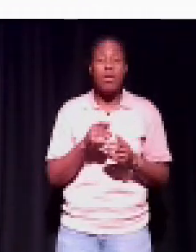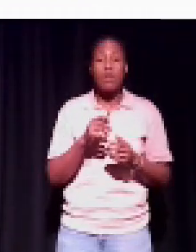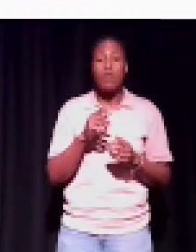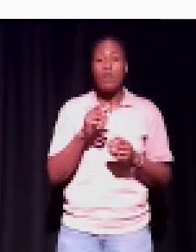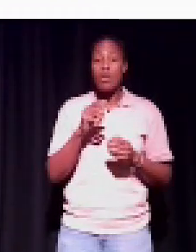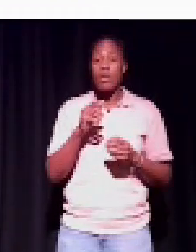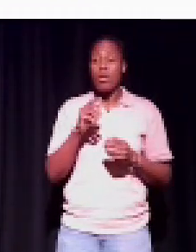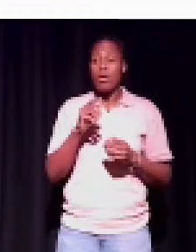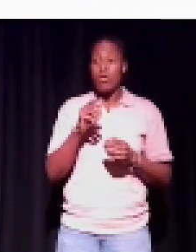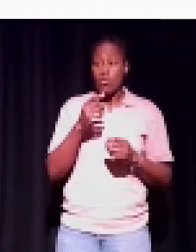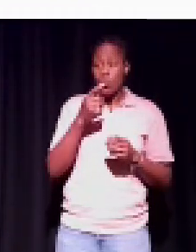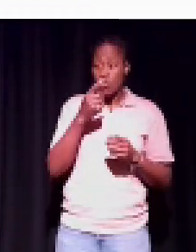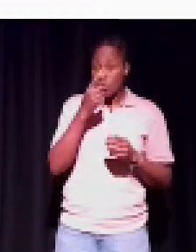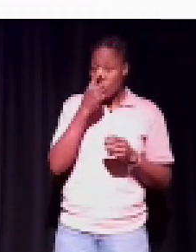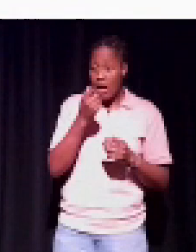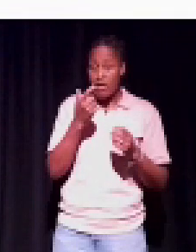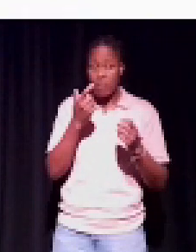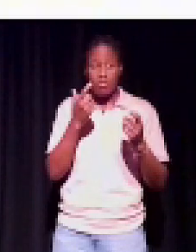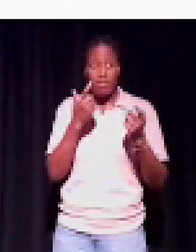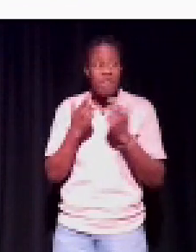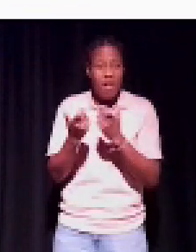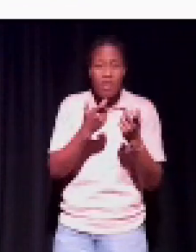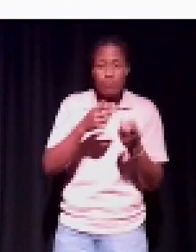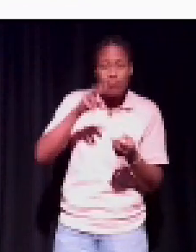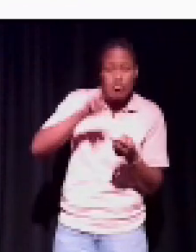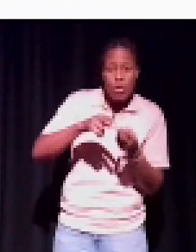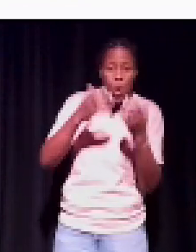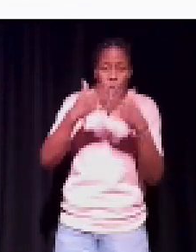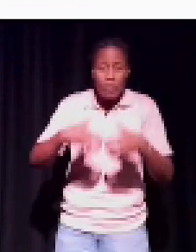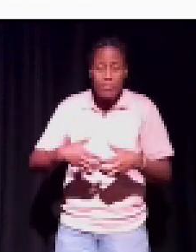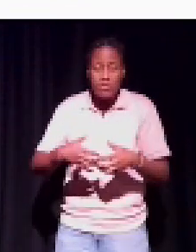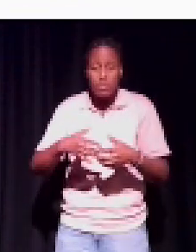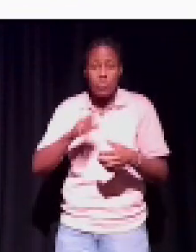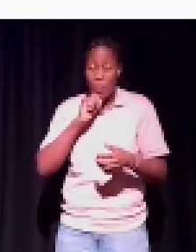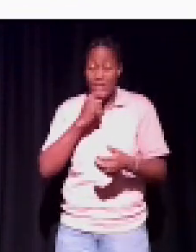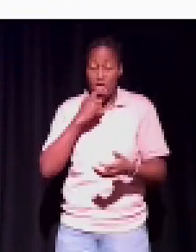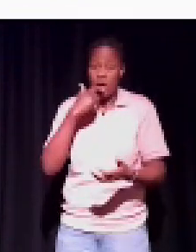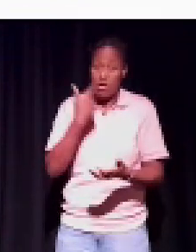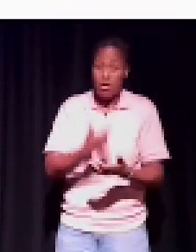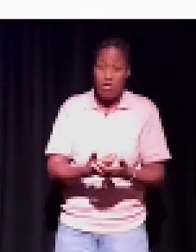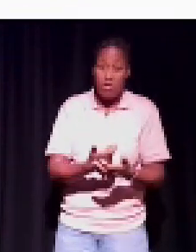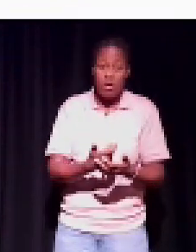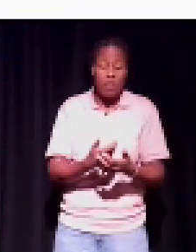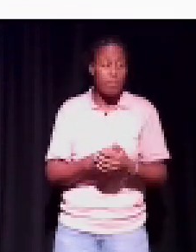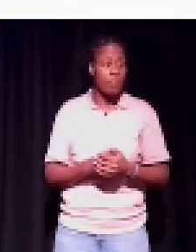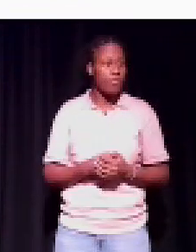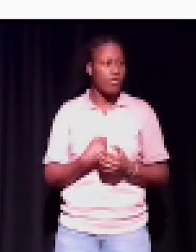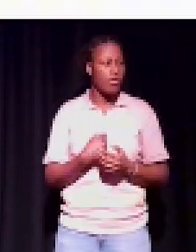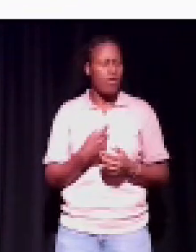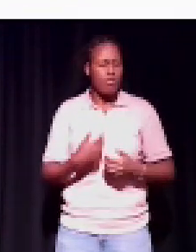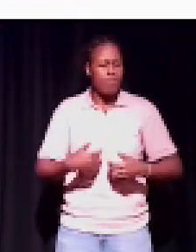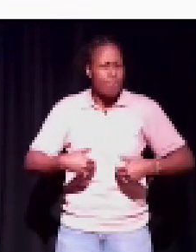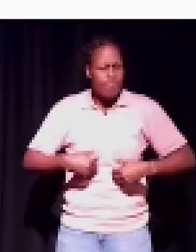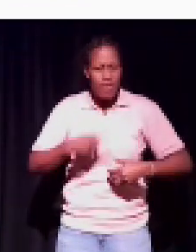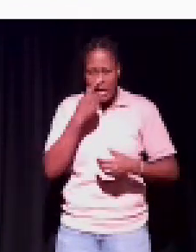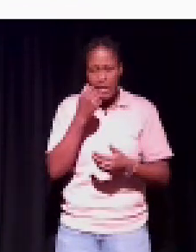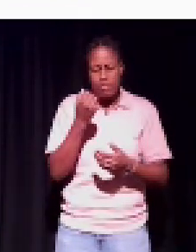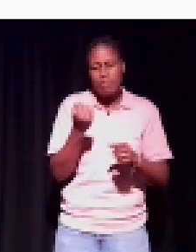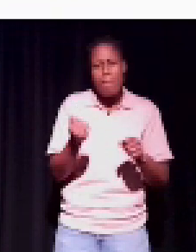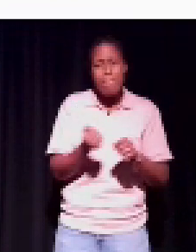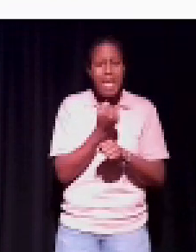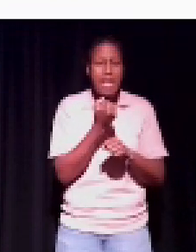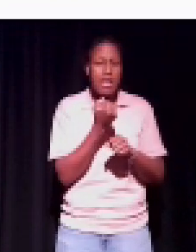know what they're capable of. So I knew I could make something much cheaper and potentially much